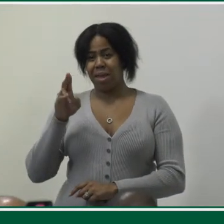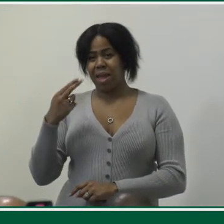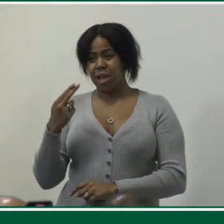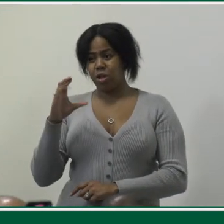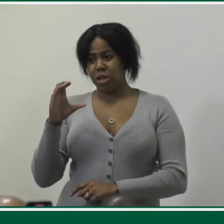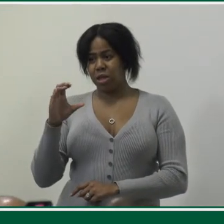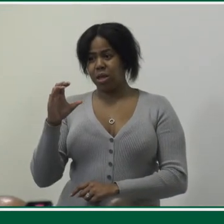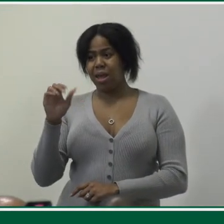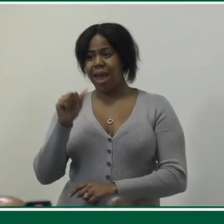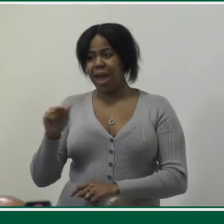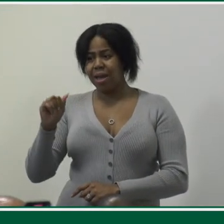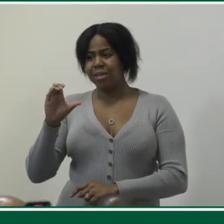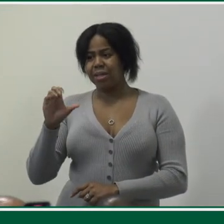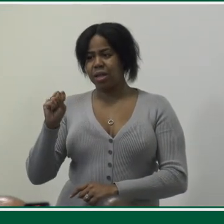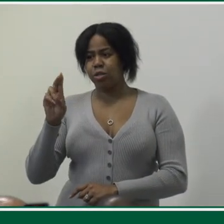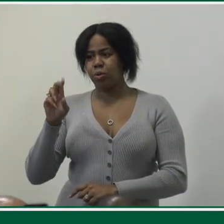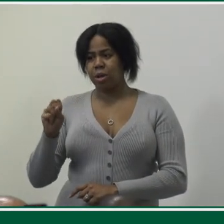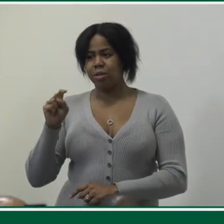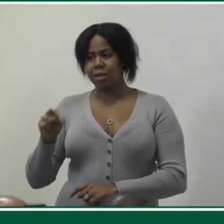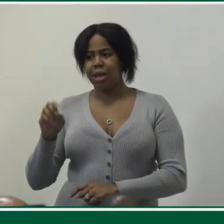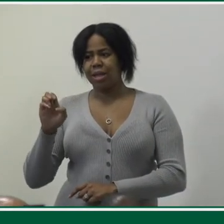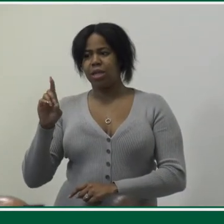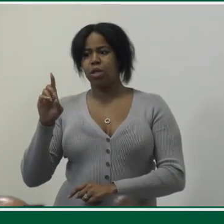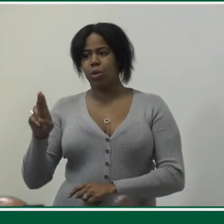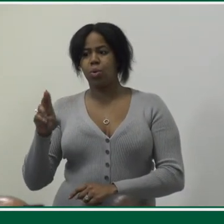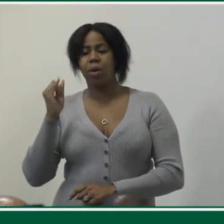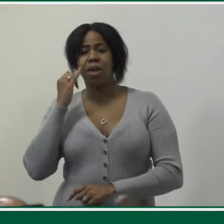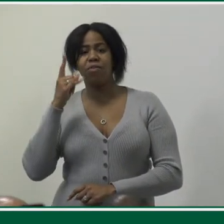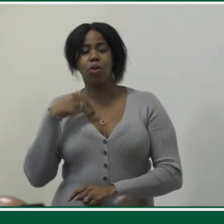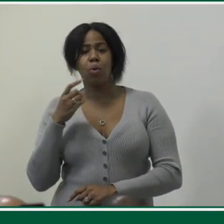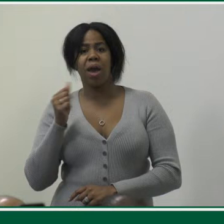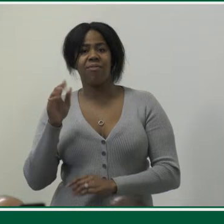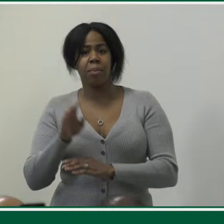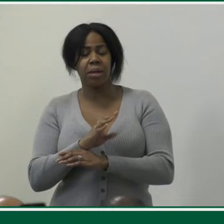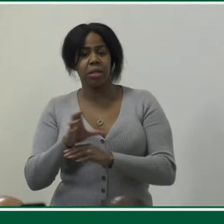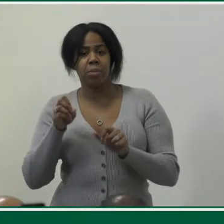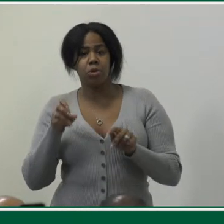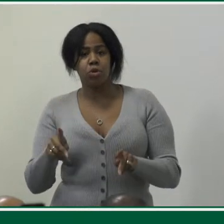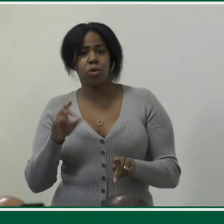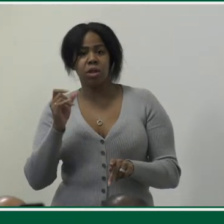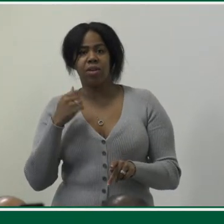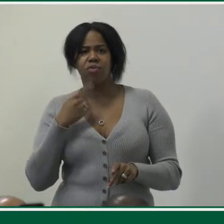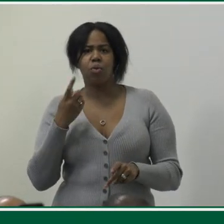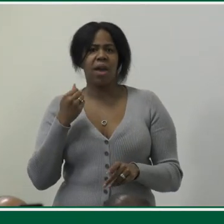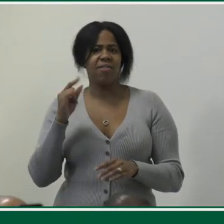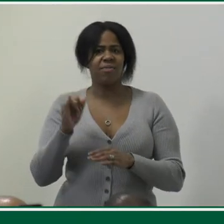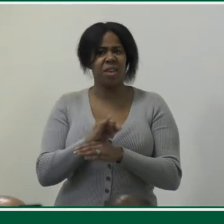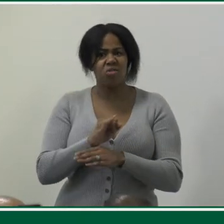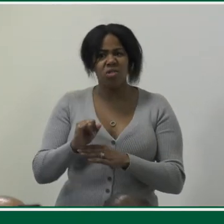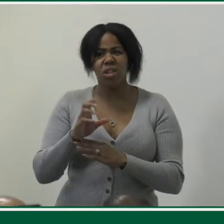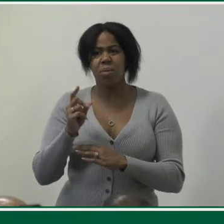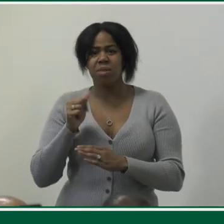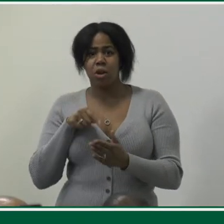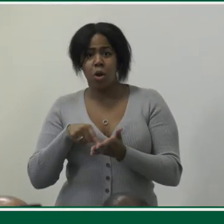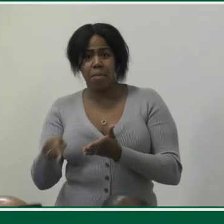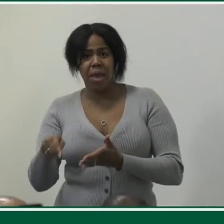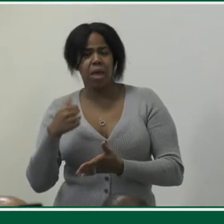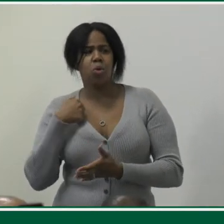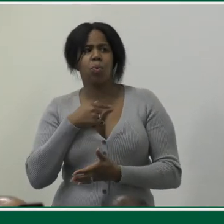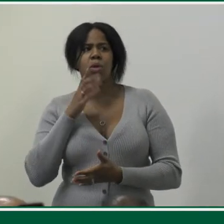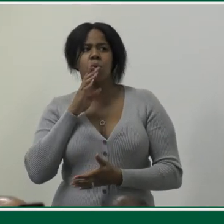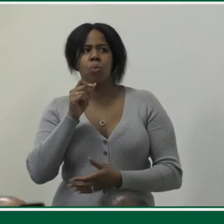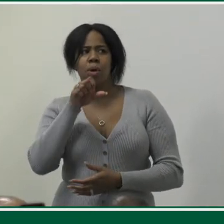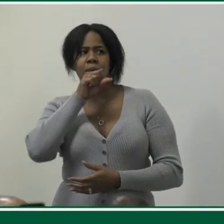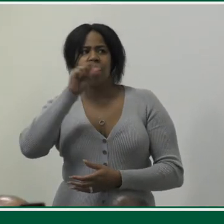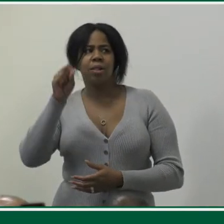business community and you have opportunities, or nonprofit world, and you have opportunities for internships, particularly internships that are paid, we love